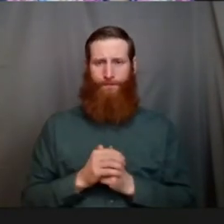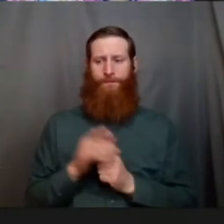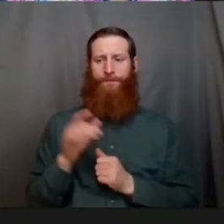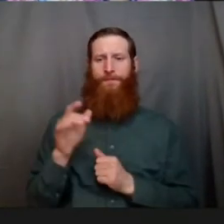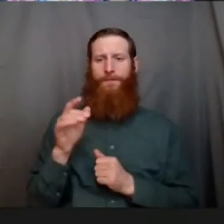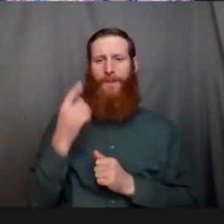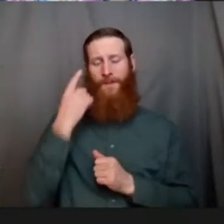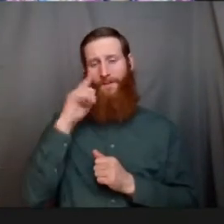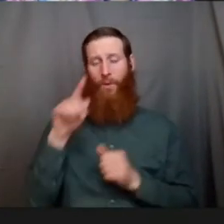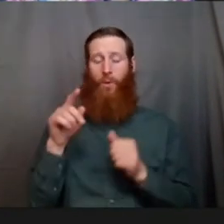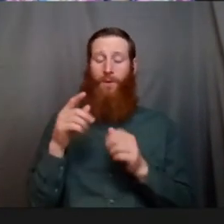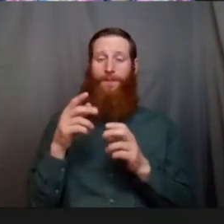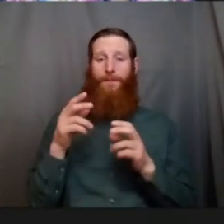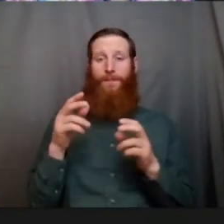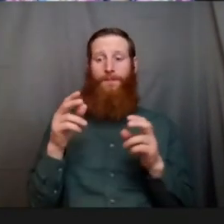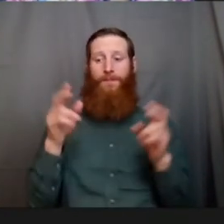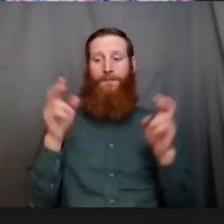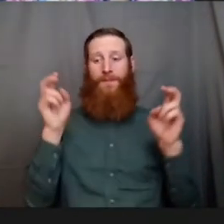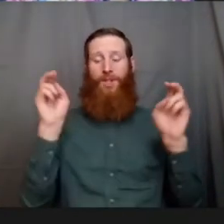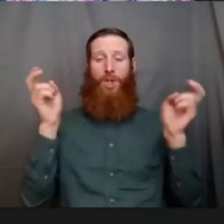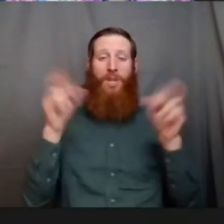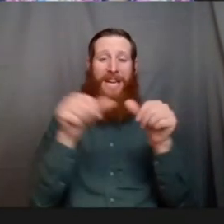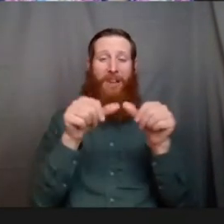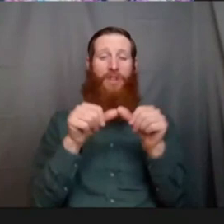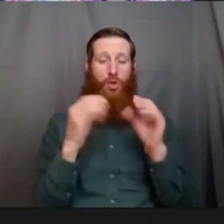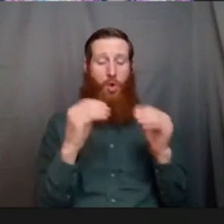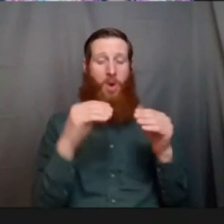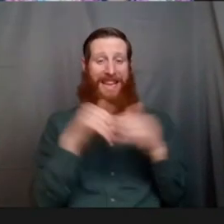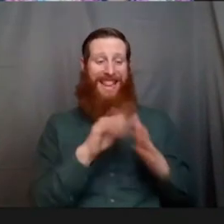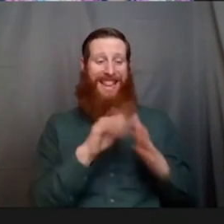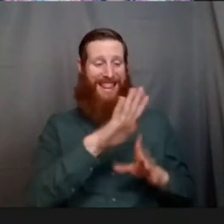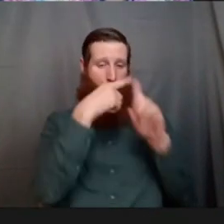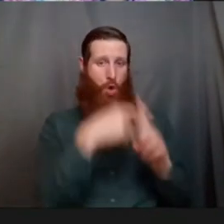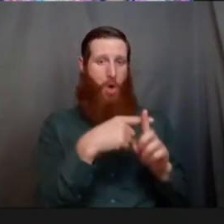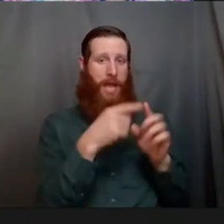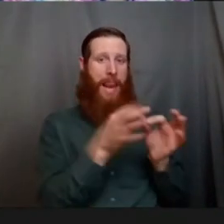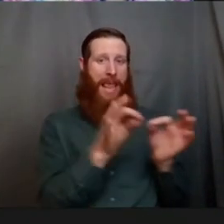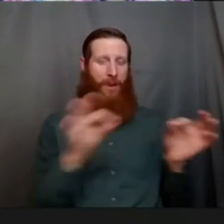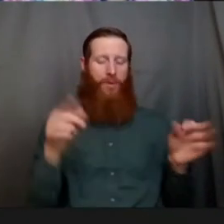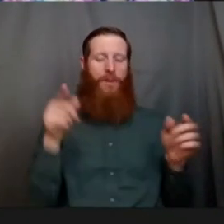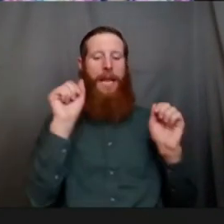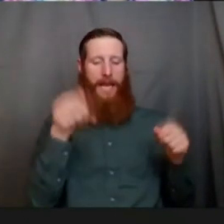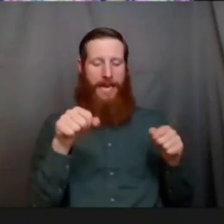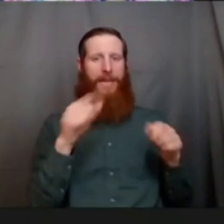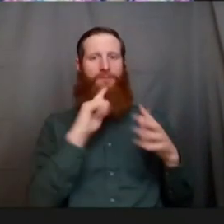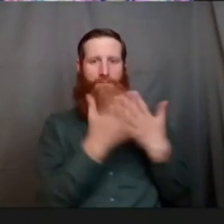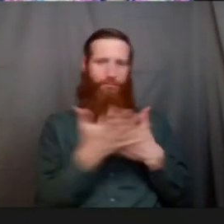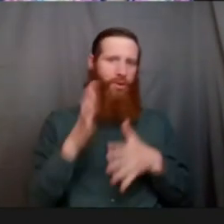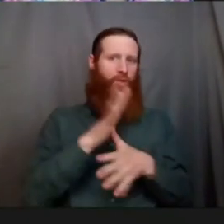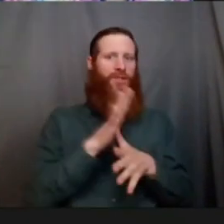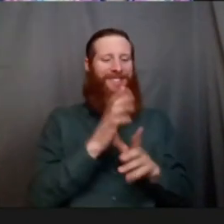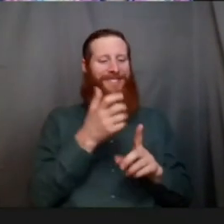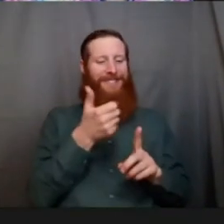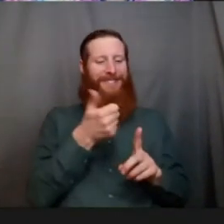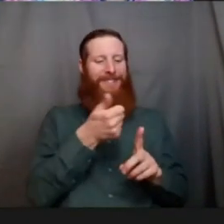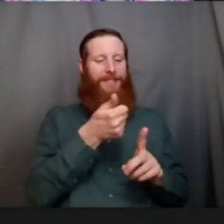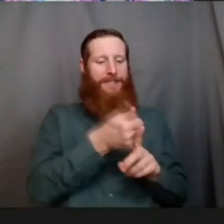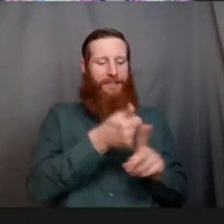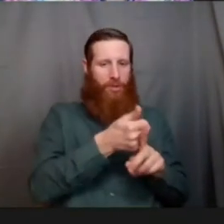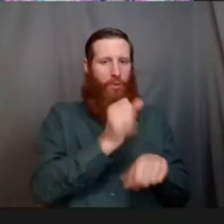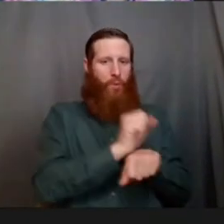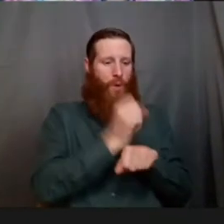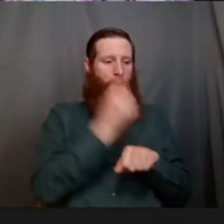in the target language, they'll be able to really prioritize synchronous instruction in the targeted language, particularly for